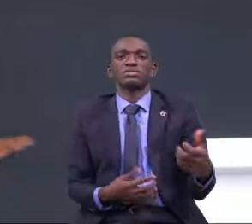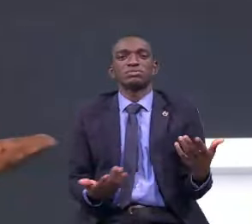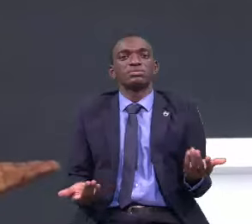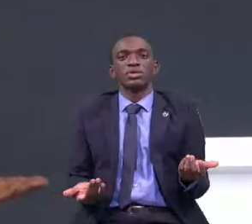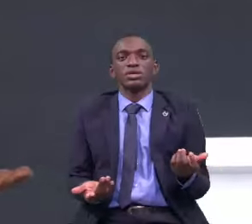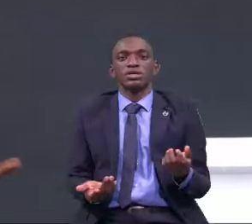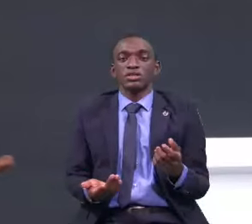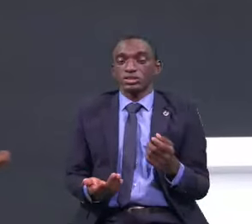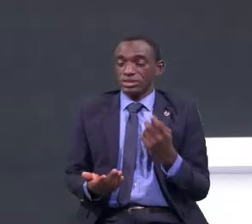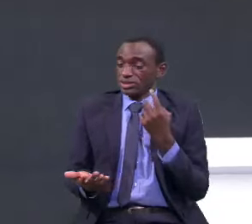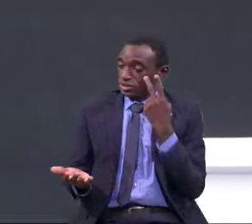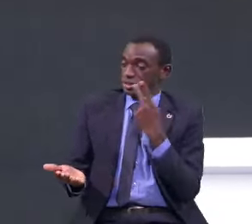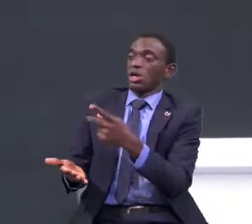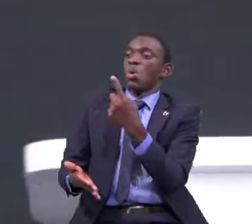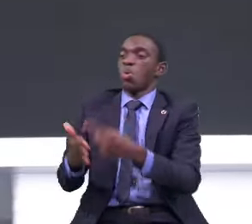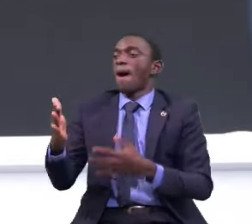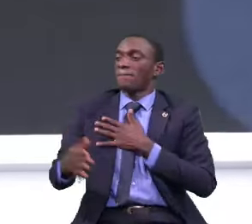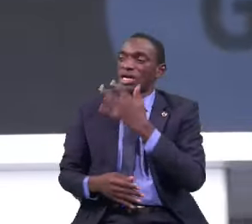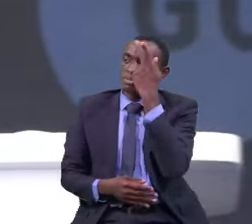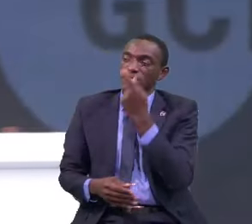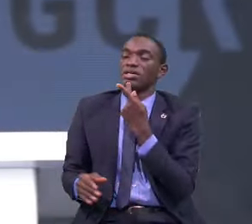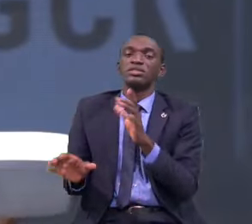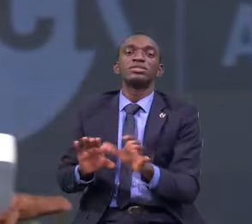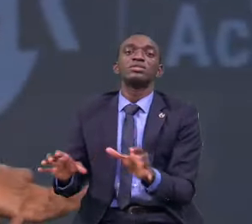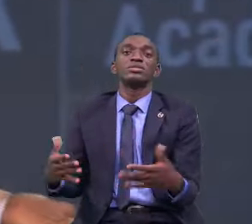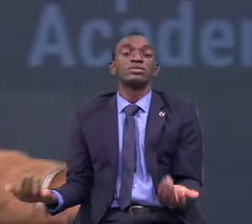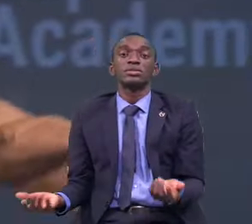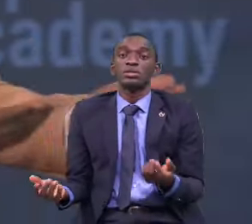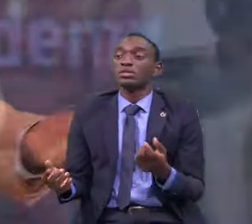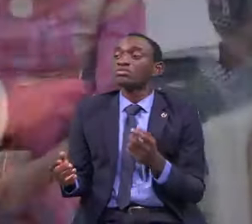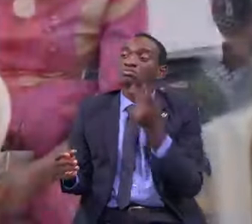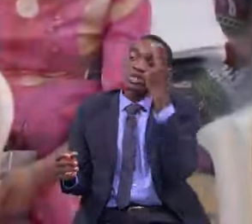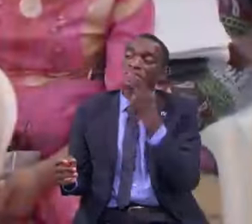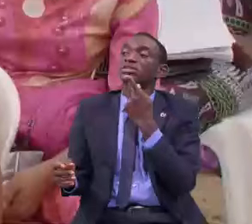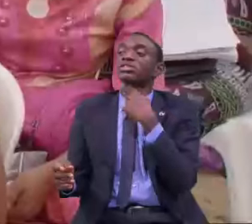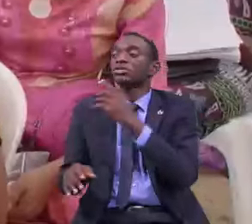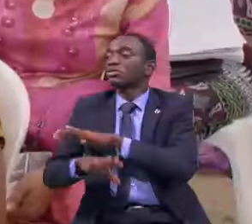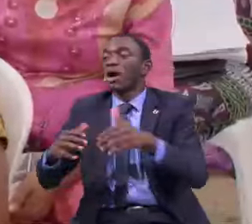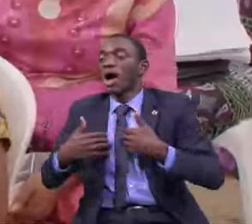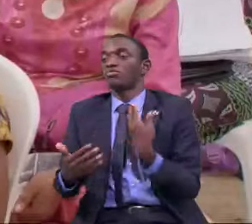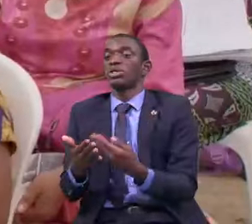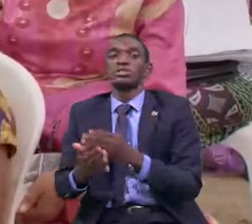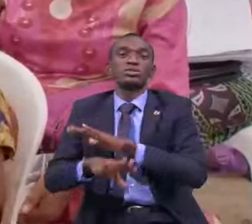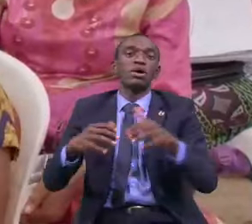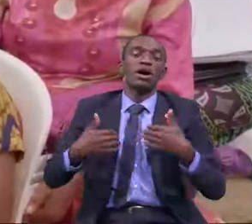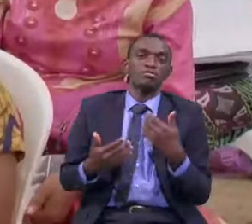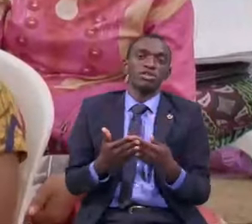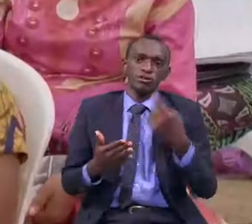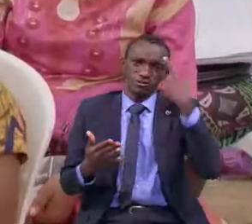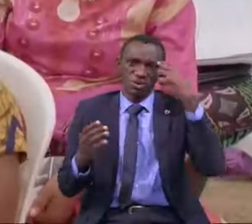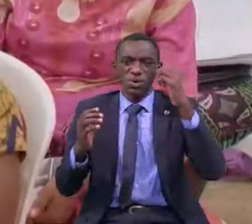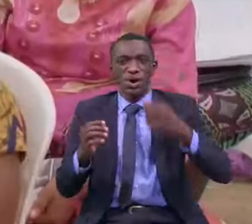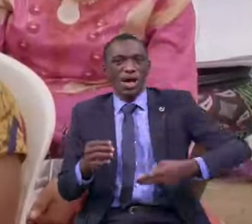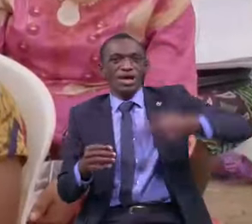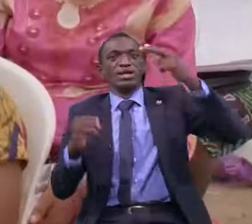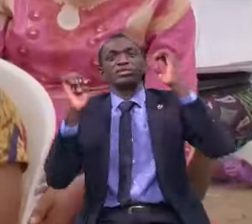This is what my parents have done. They said they didn't have money for higher education.